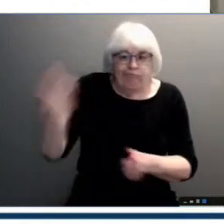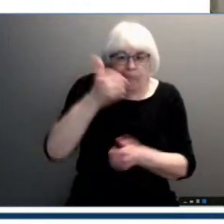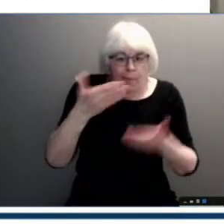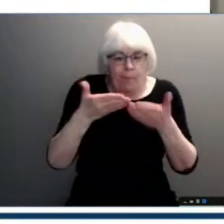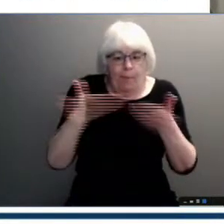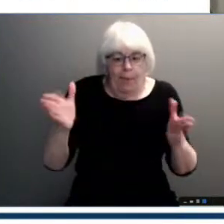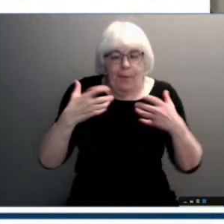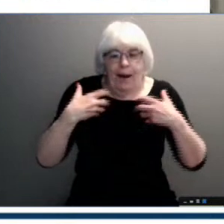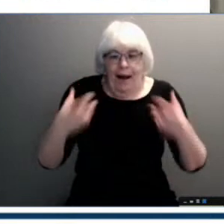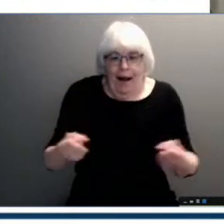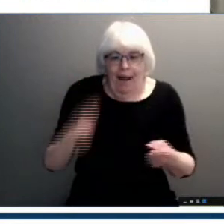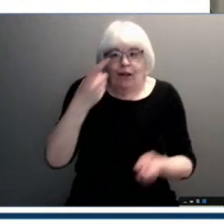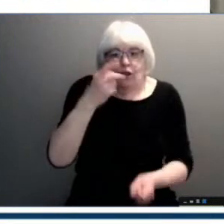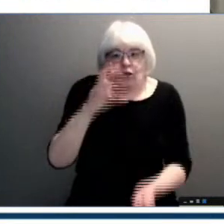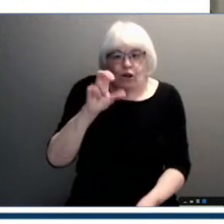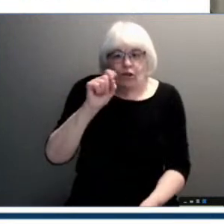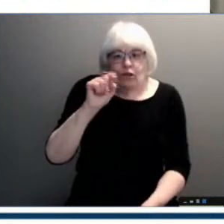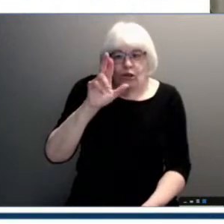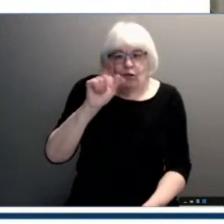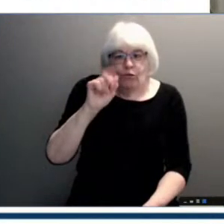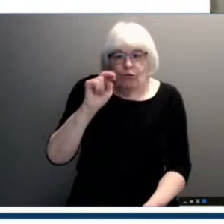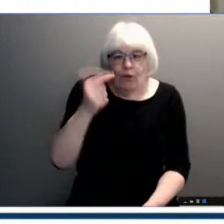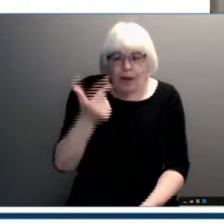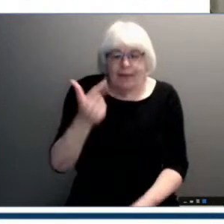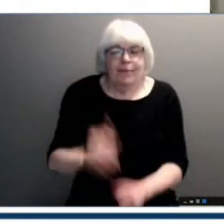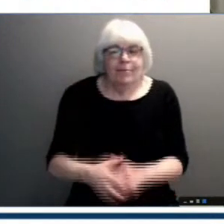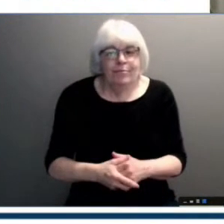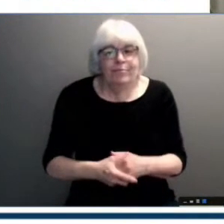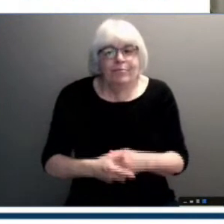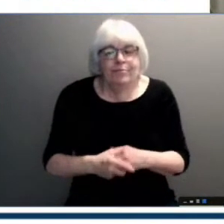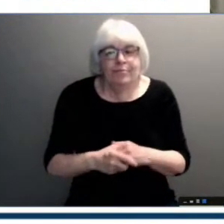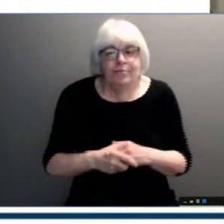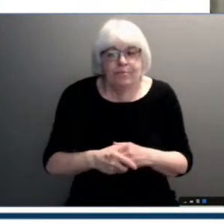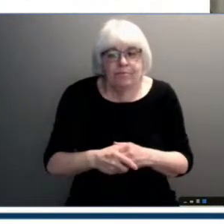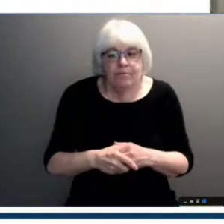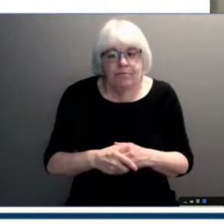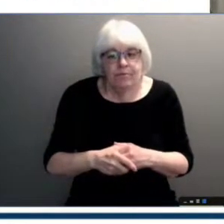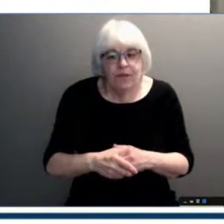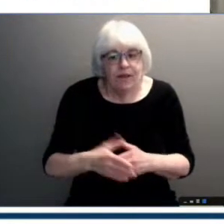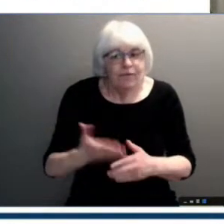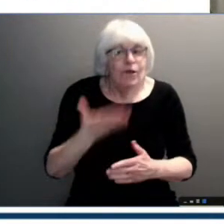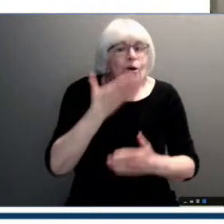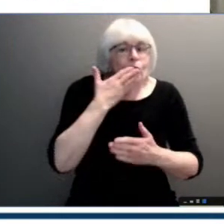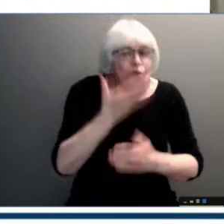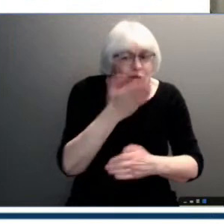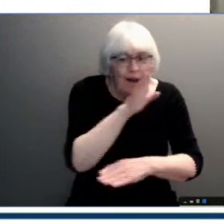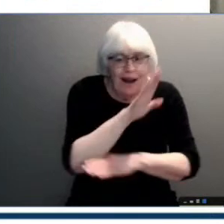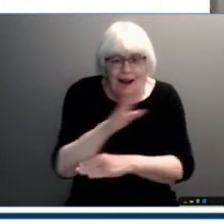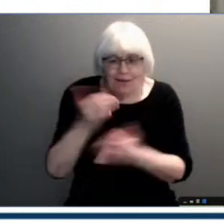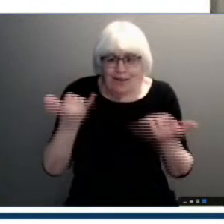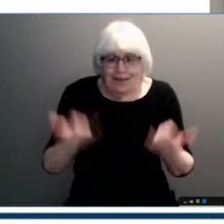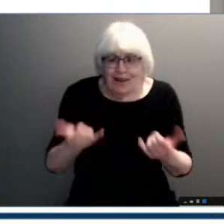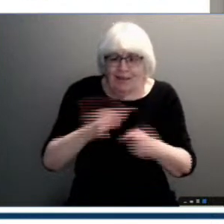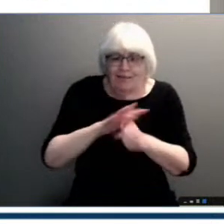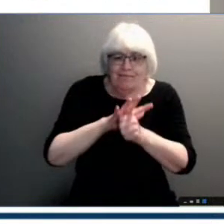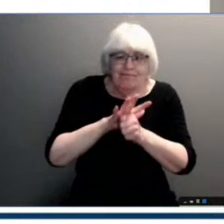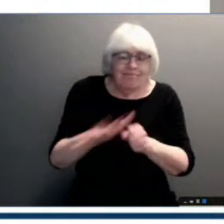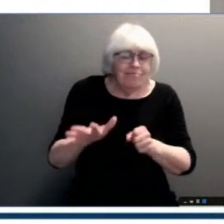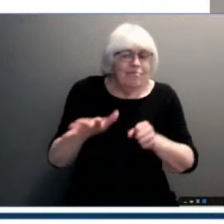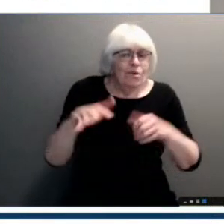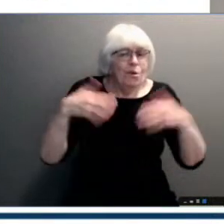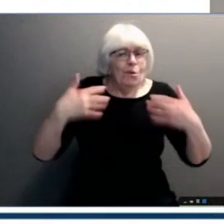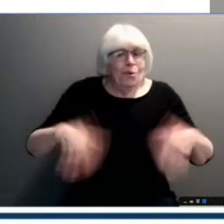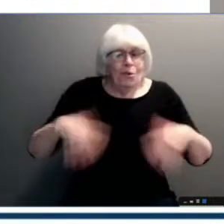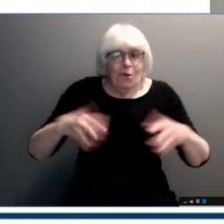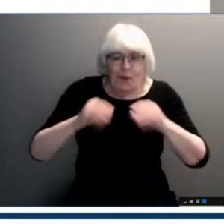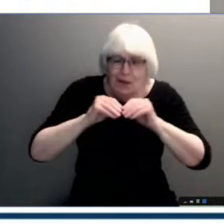Good afternoon, everyone. The pandemic continues to make a mess of things across the province, including almost 400 new